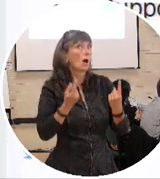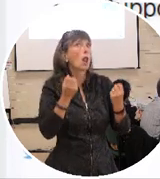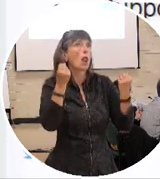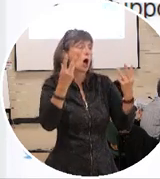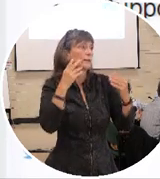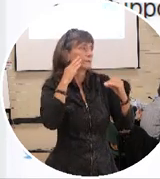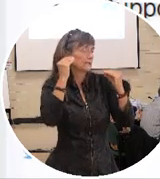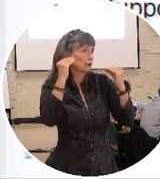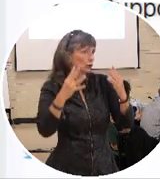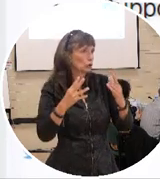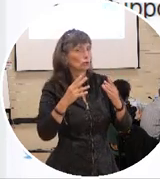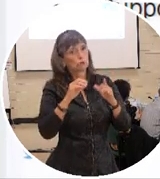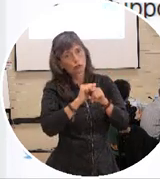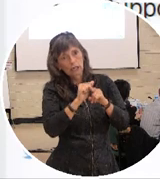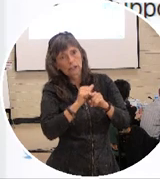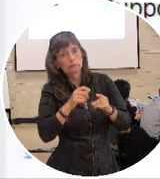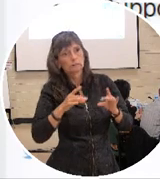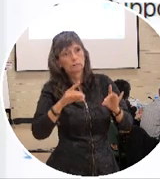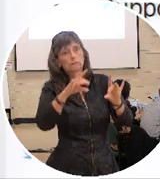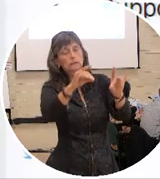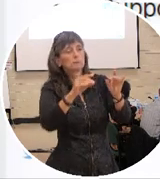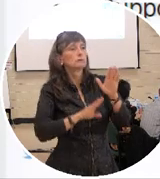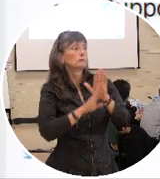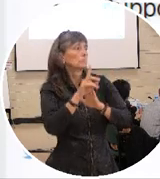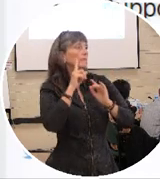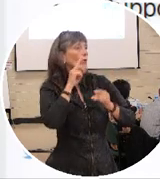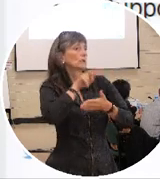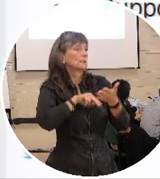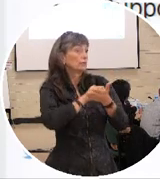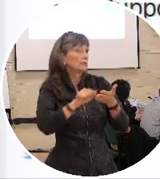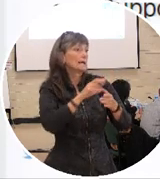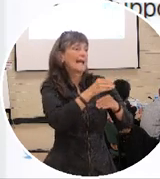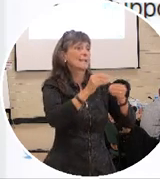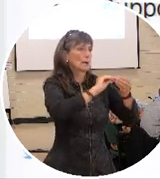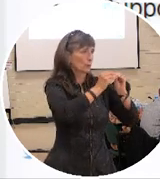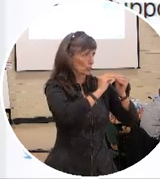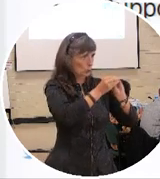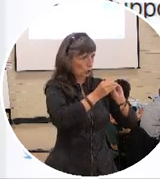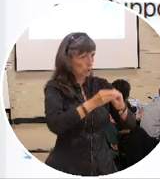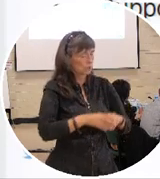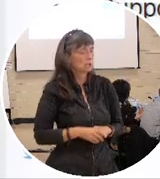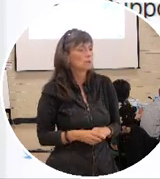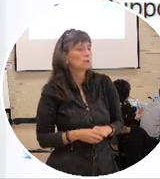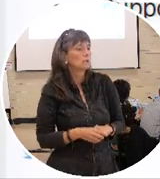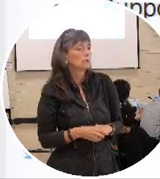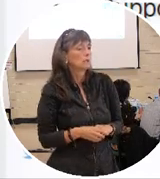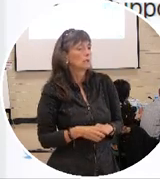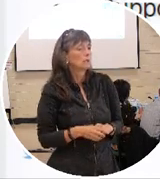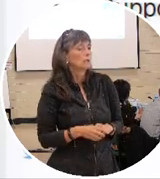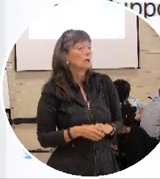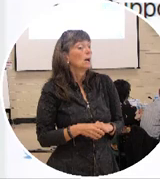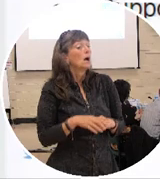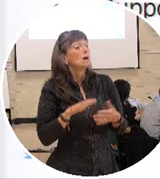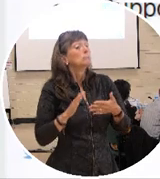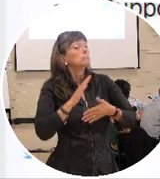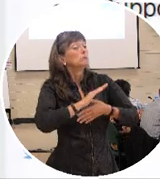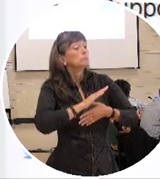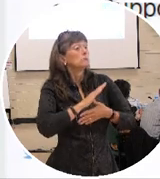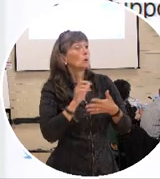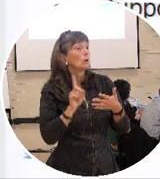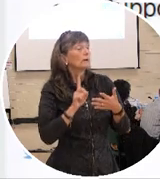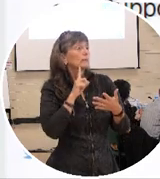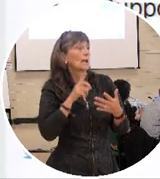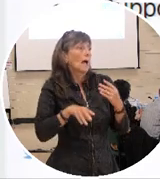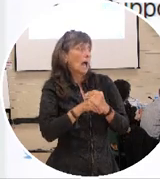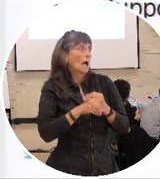learning in the area around literacy, of course, highlighted and supported by the addition of